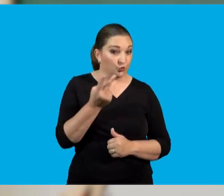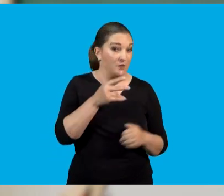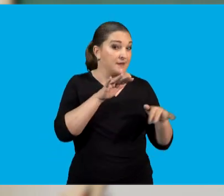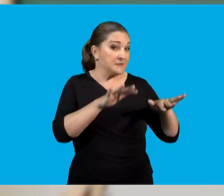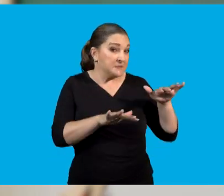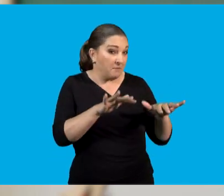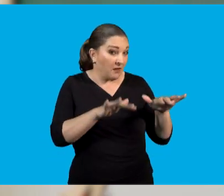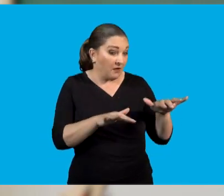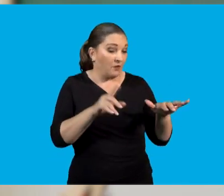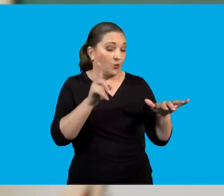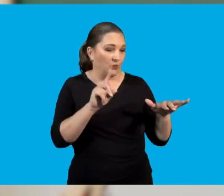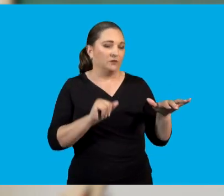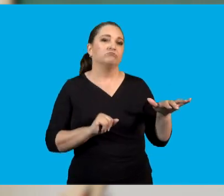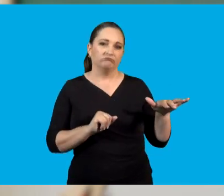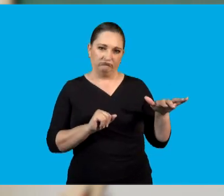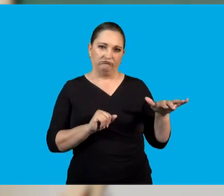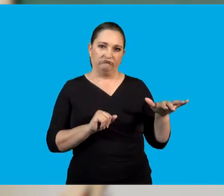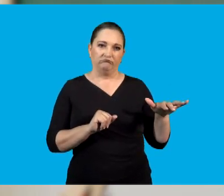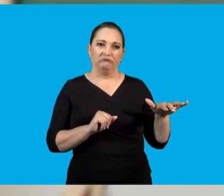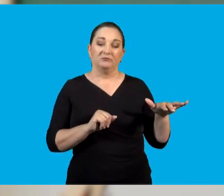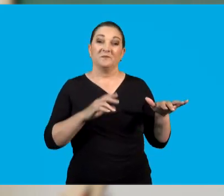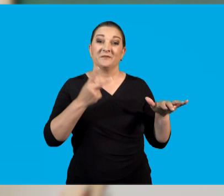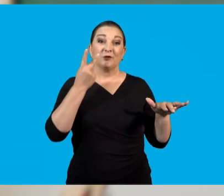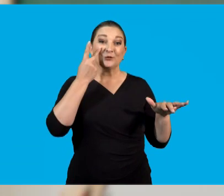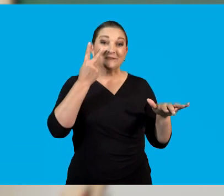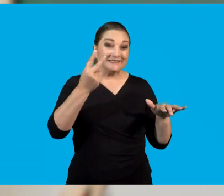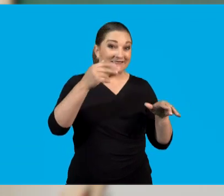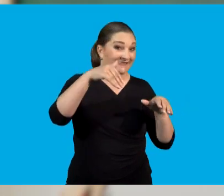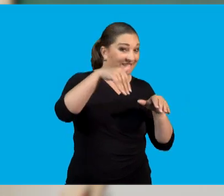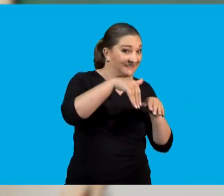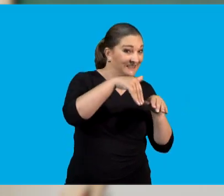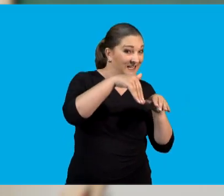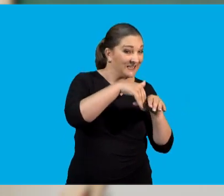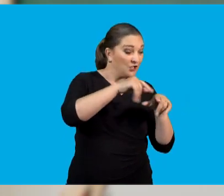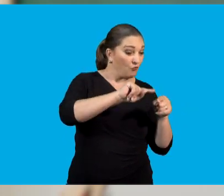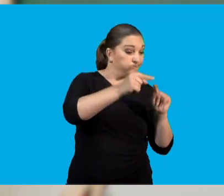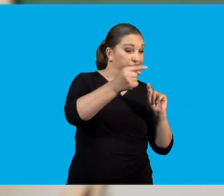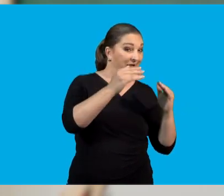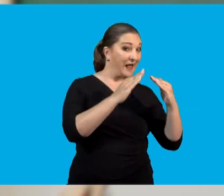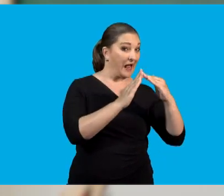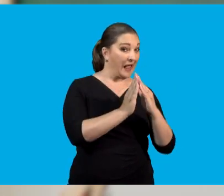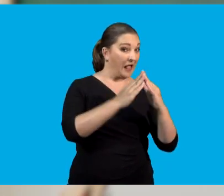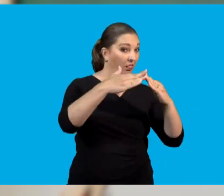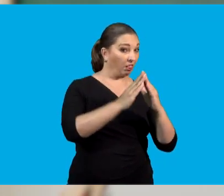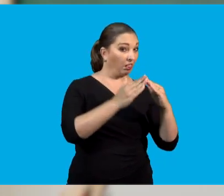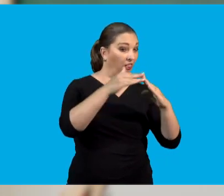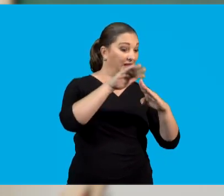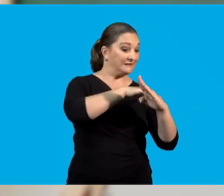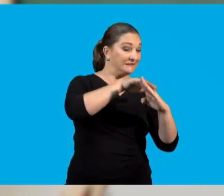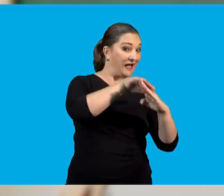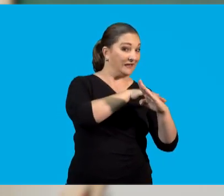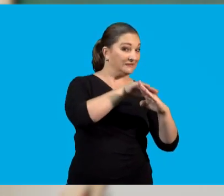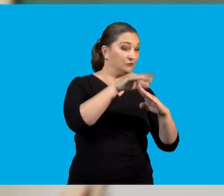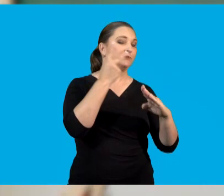at similarity, we also look at the corresponding angles and the corresponding sides. Let's see what we